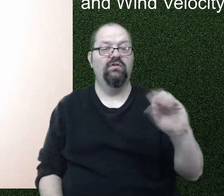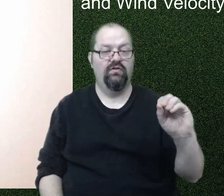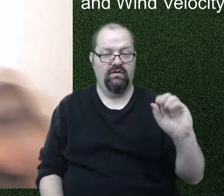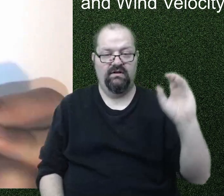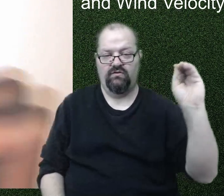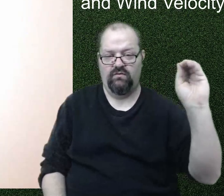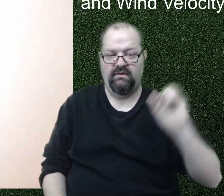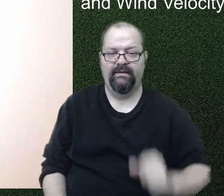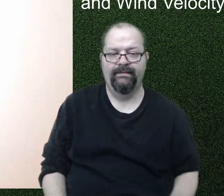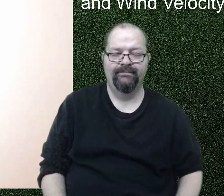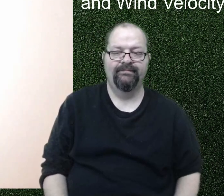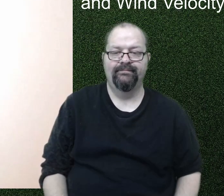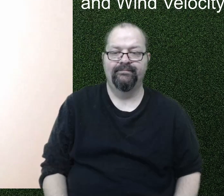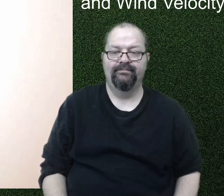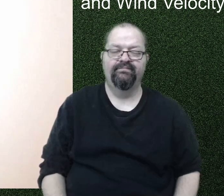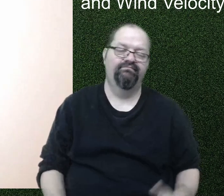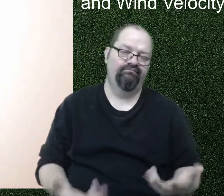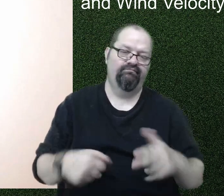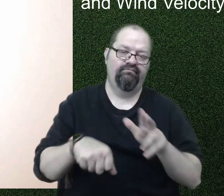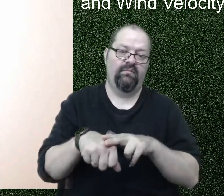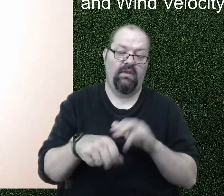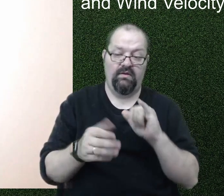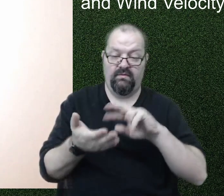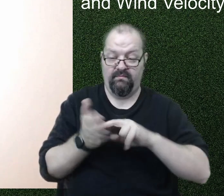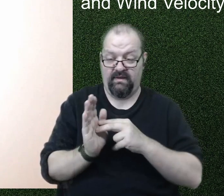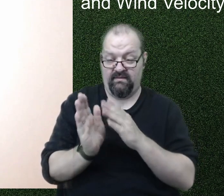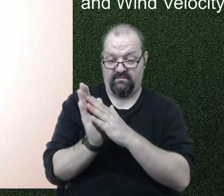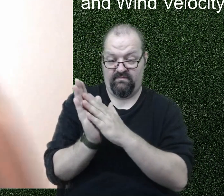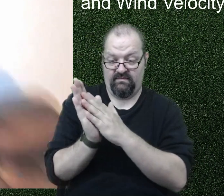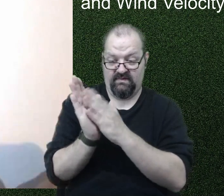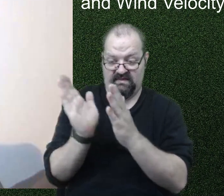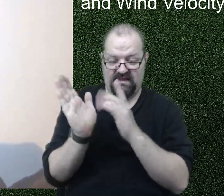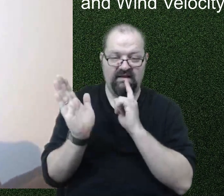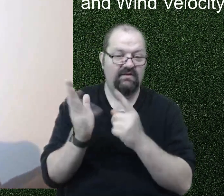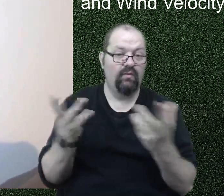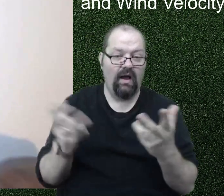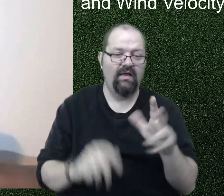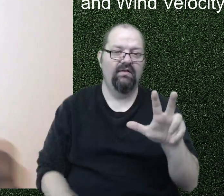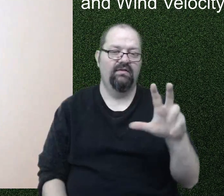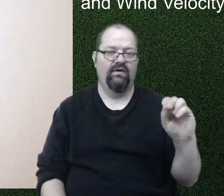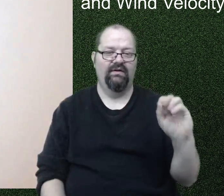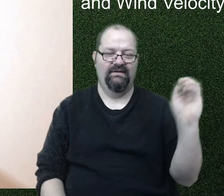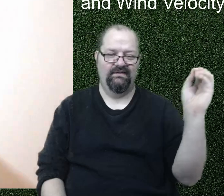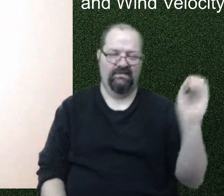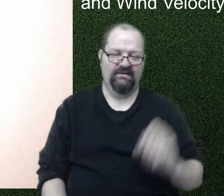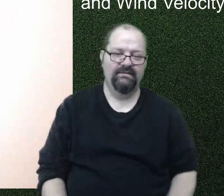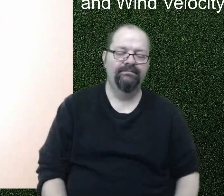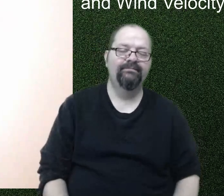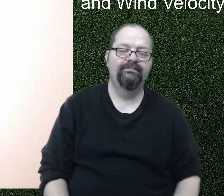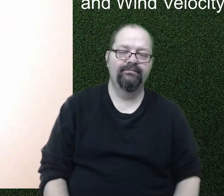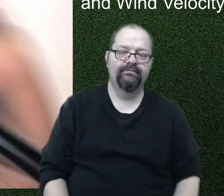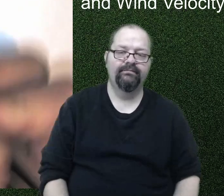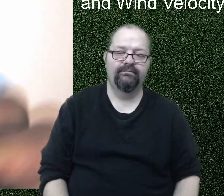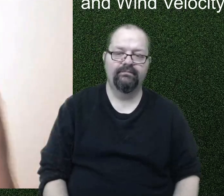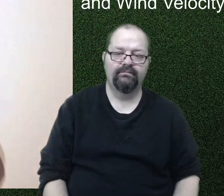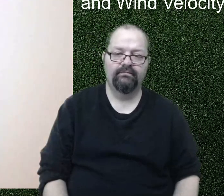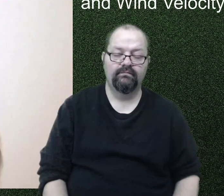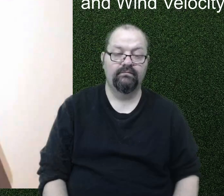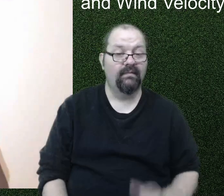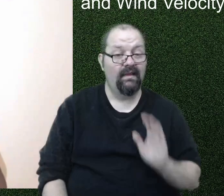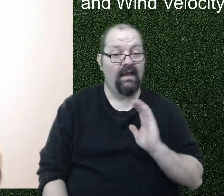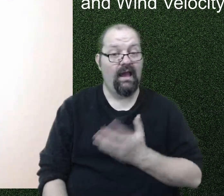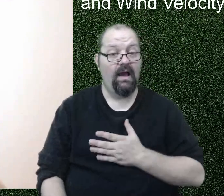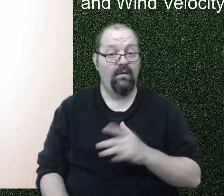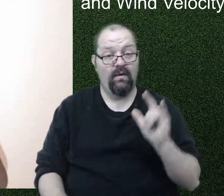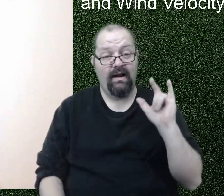degrees. And of course, that means that angle is 30 degrees. And so our airplane